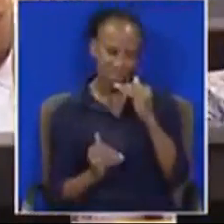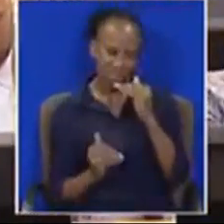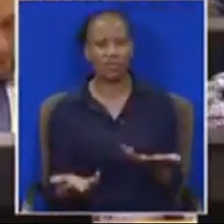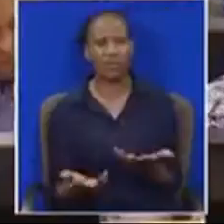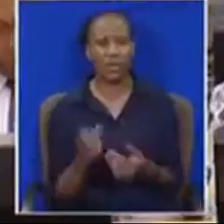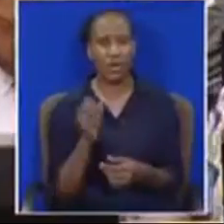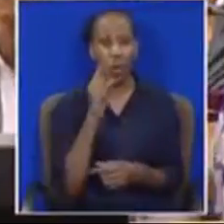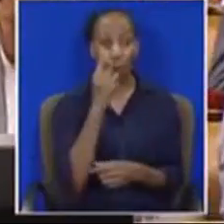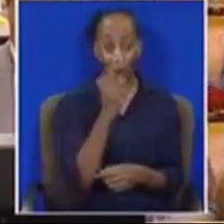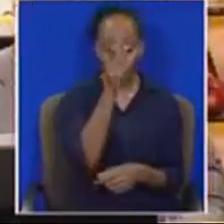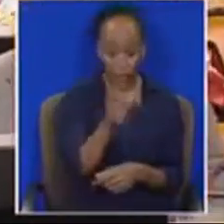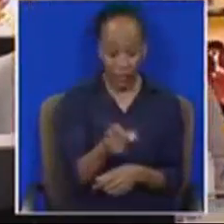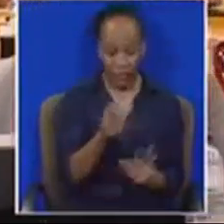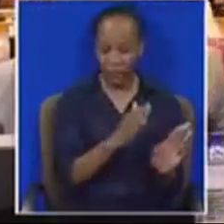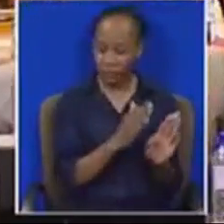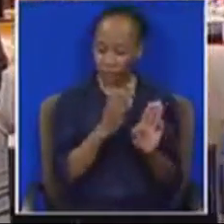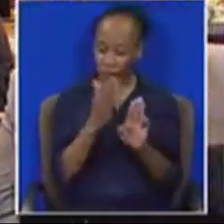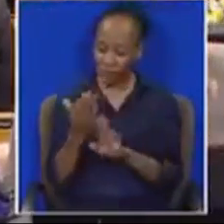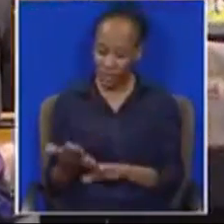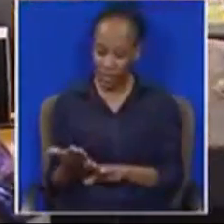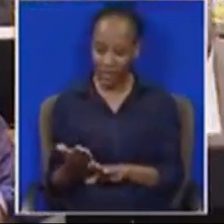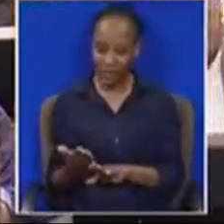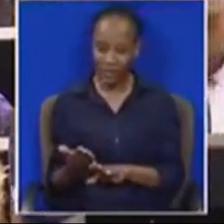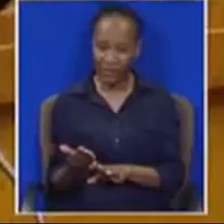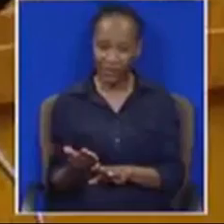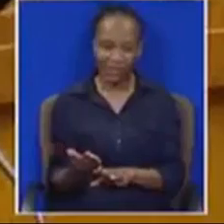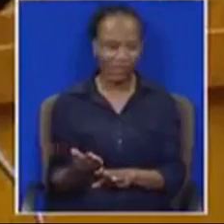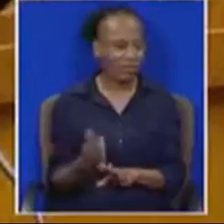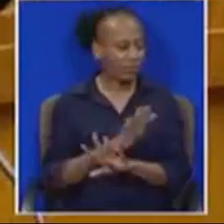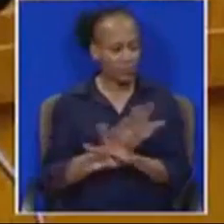mining fatality is far too many.